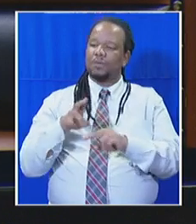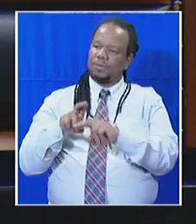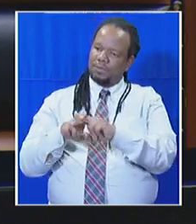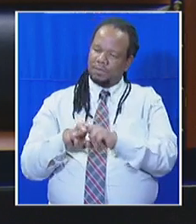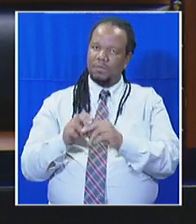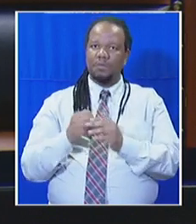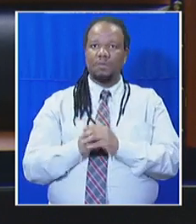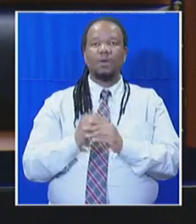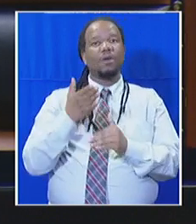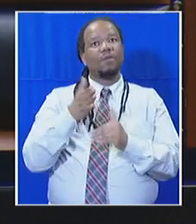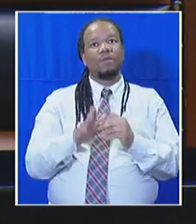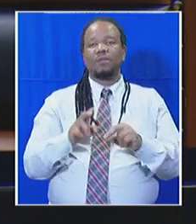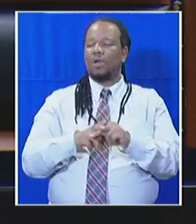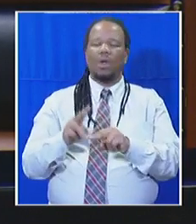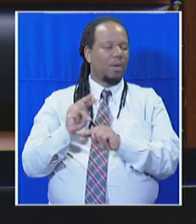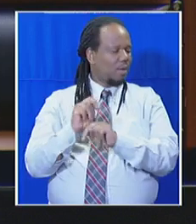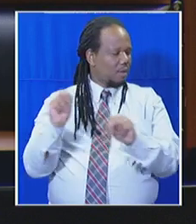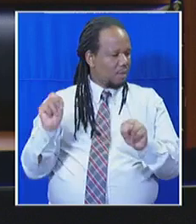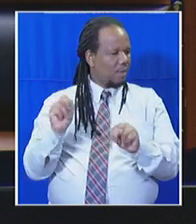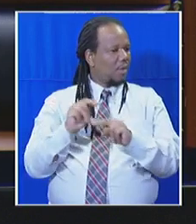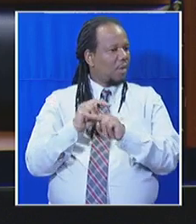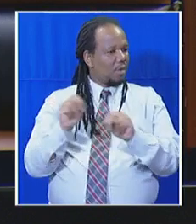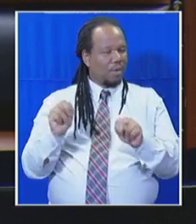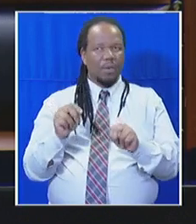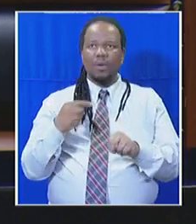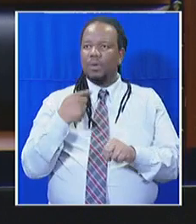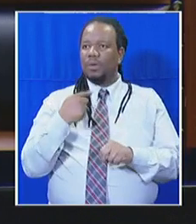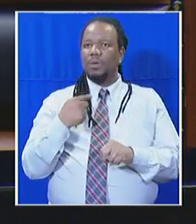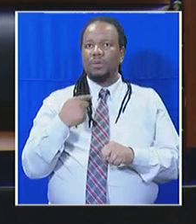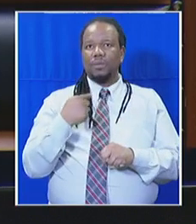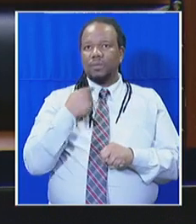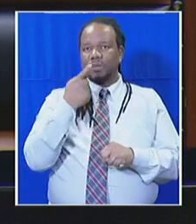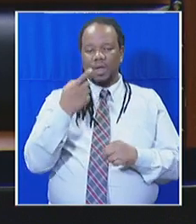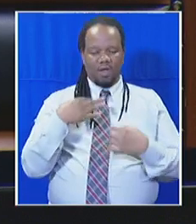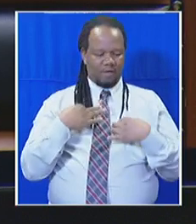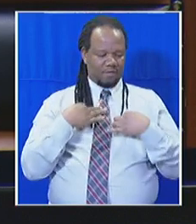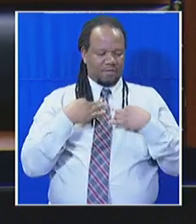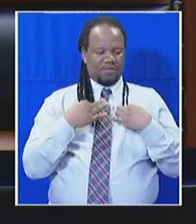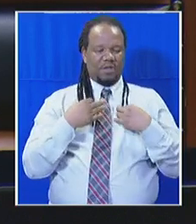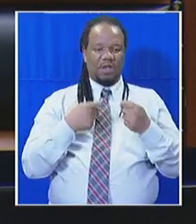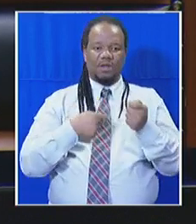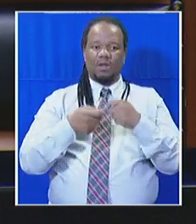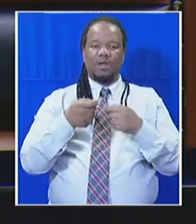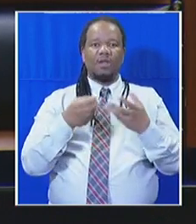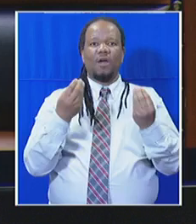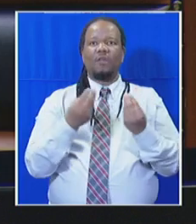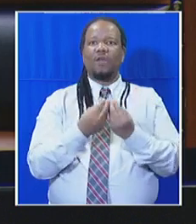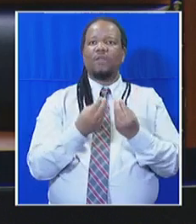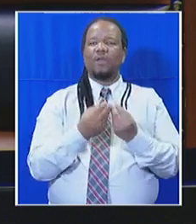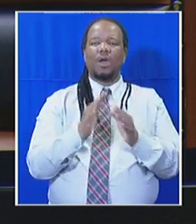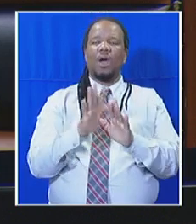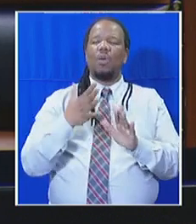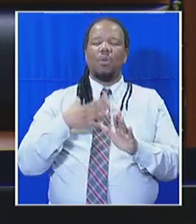I finish? And no, you are now talking about the checks and everything. I want to finish. No.